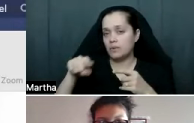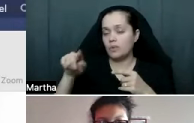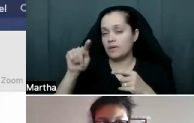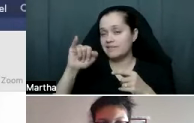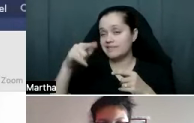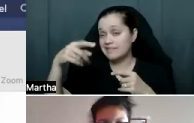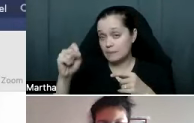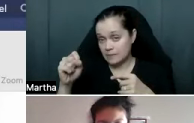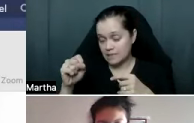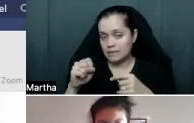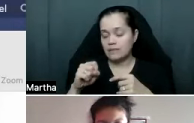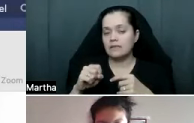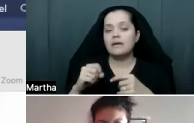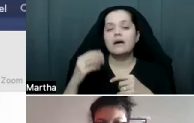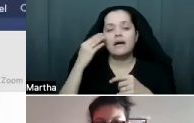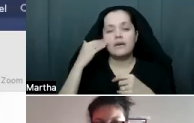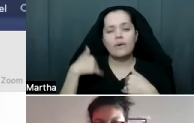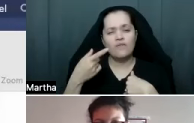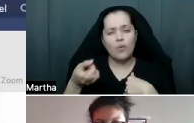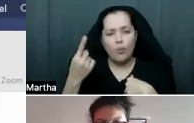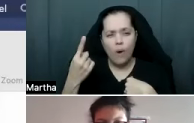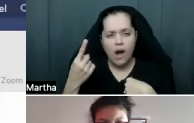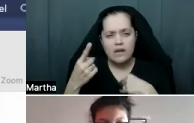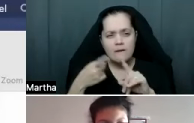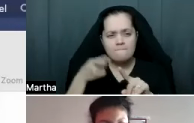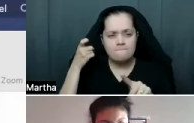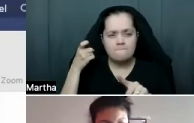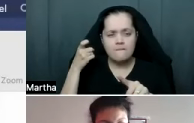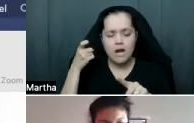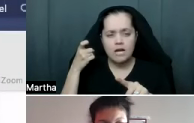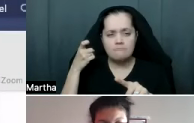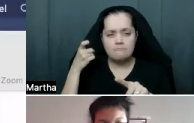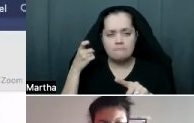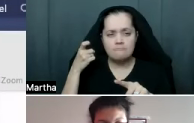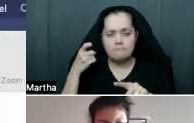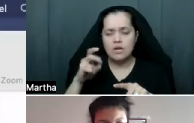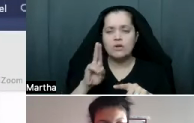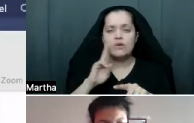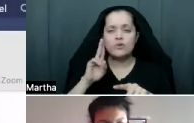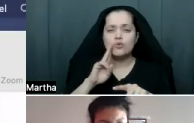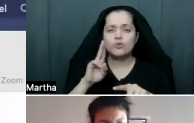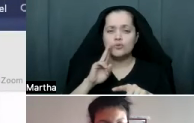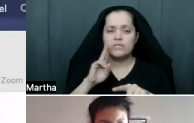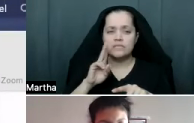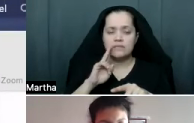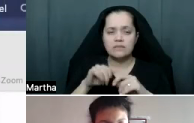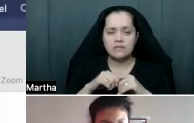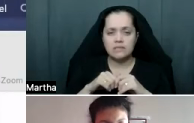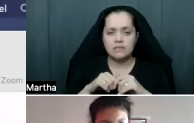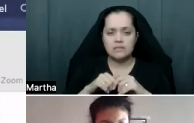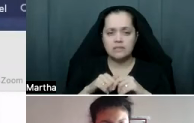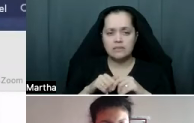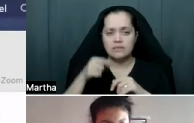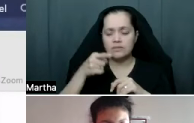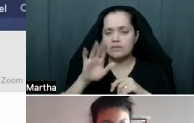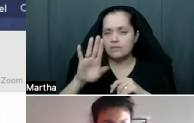tips. I know I have one here from Houston, for Houston. So if this is your